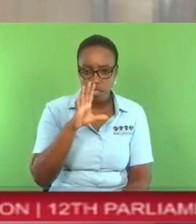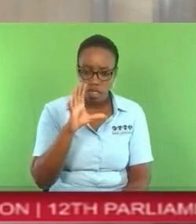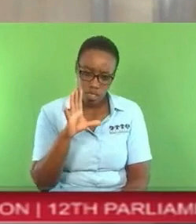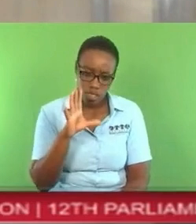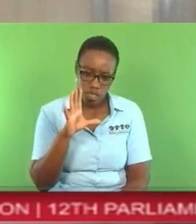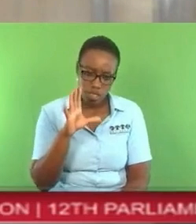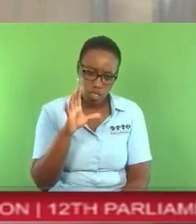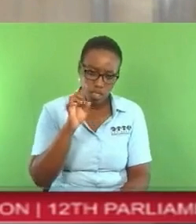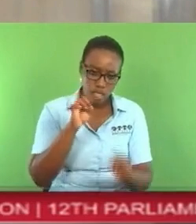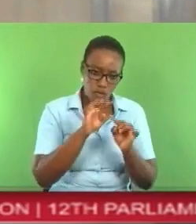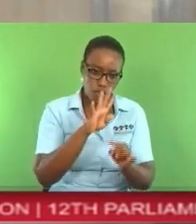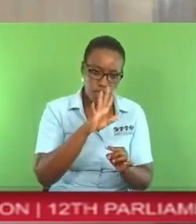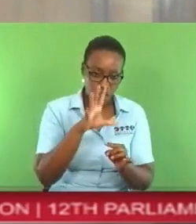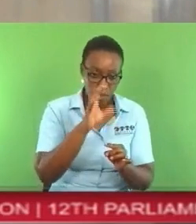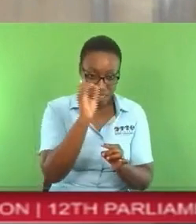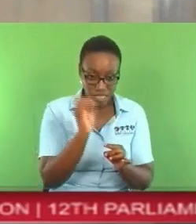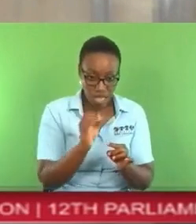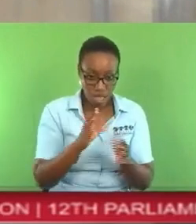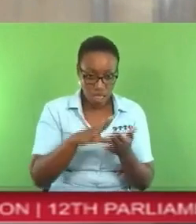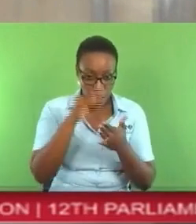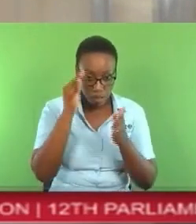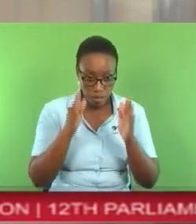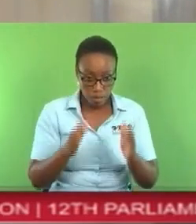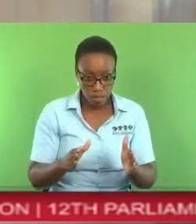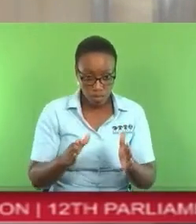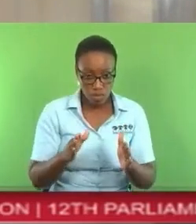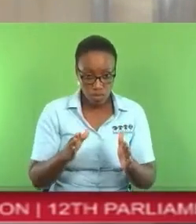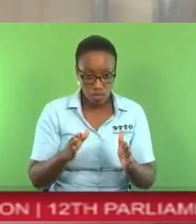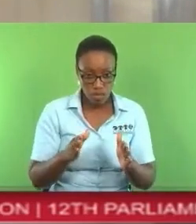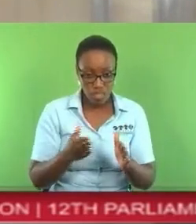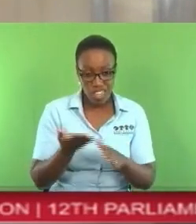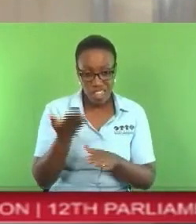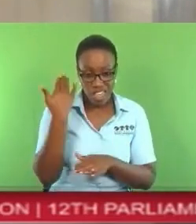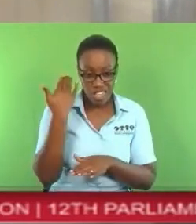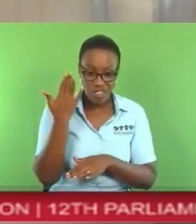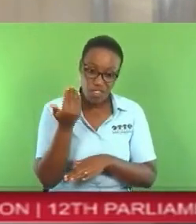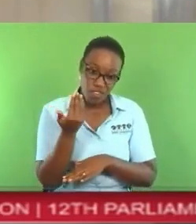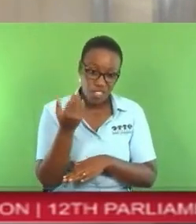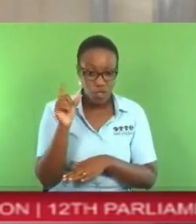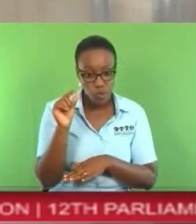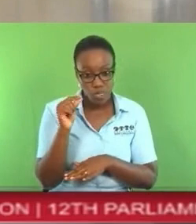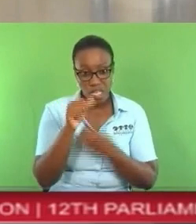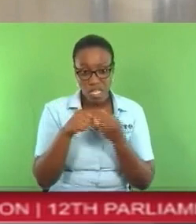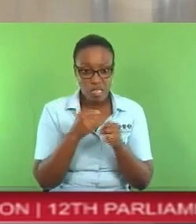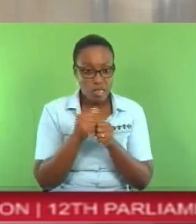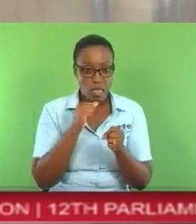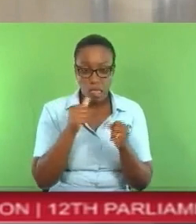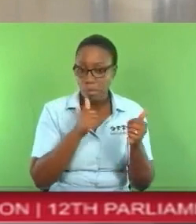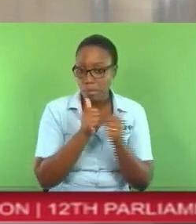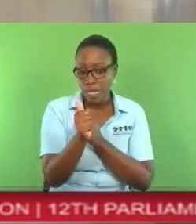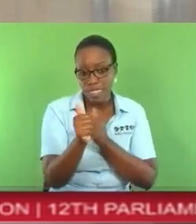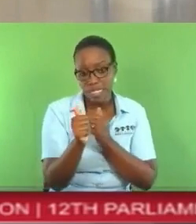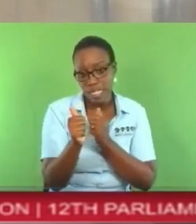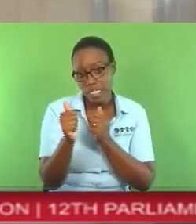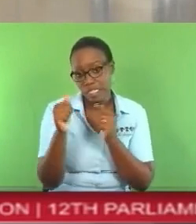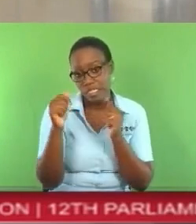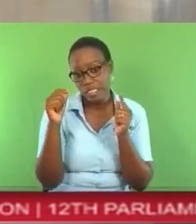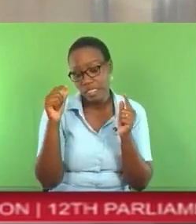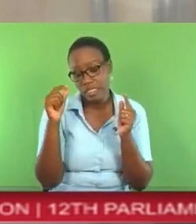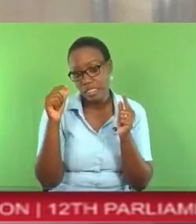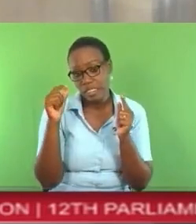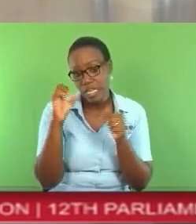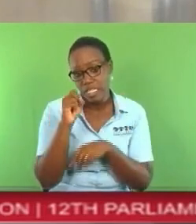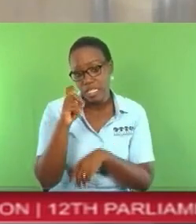40 to 45% of students over the last 15 to 20 years not achieving a passing grade in SEA. And that is a